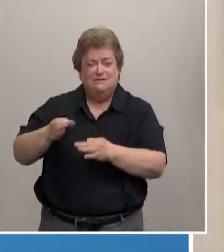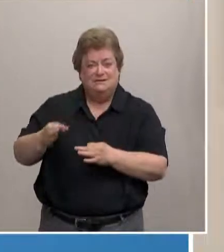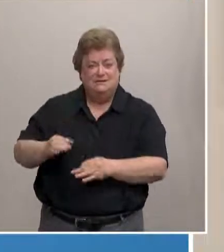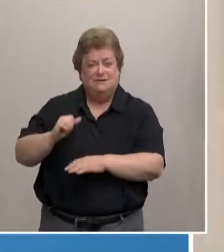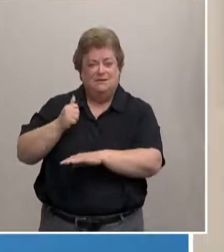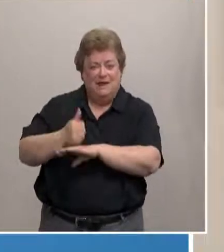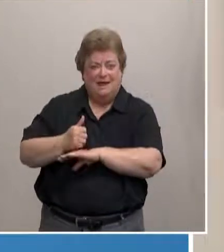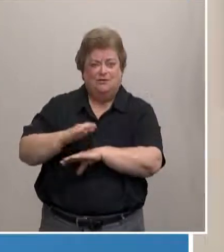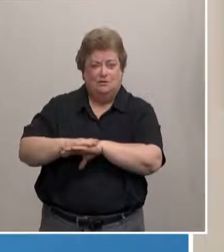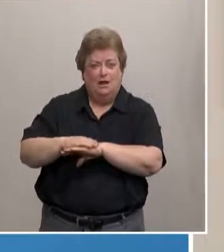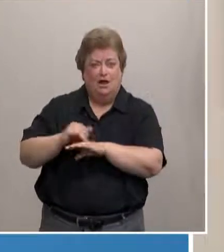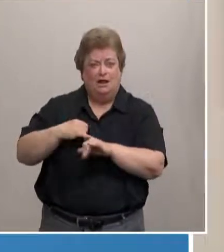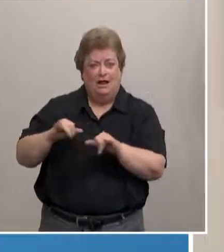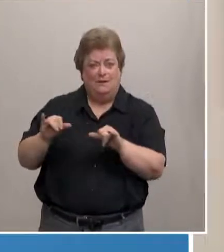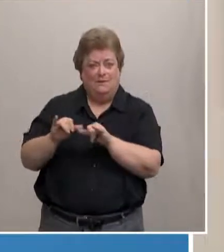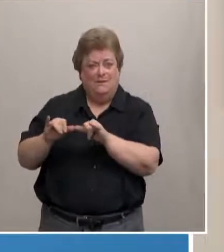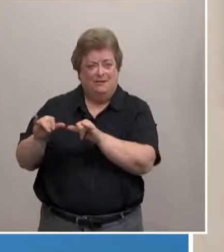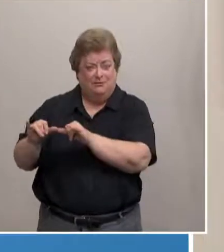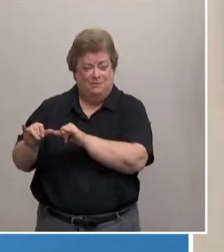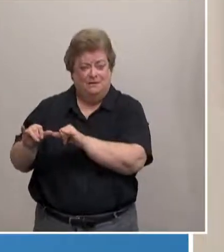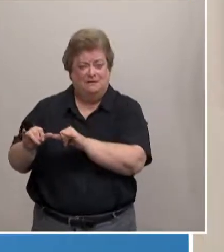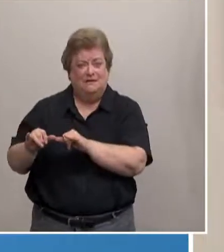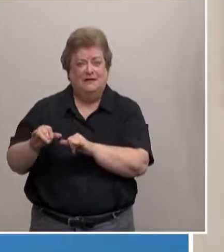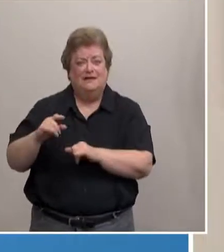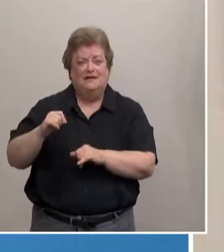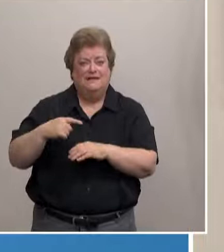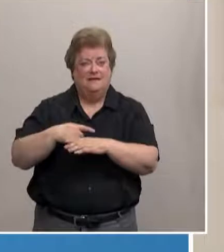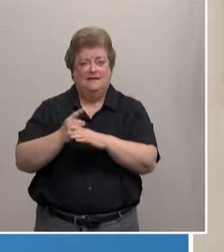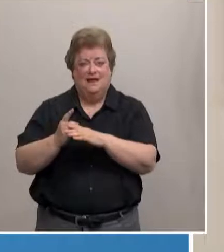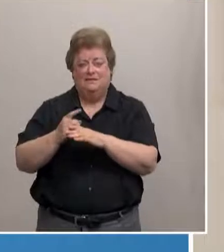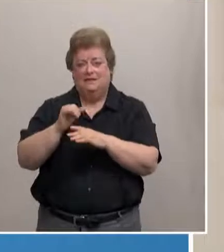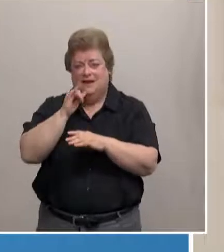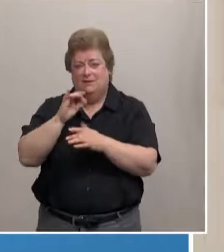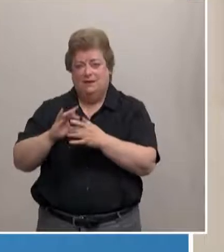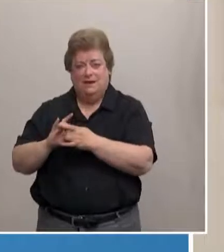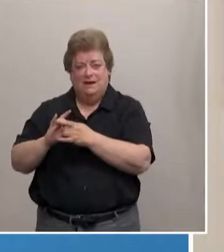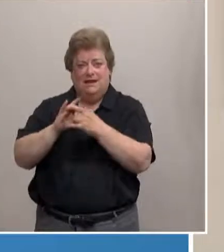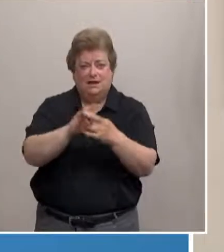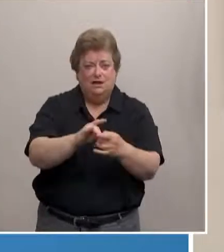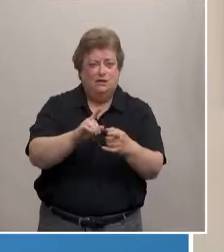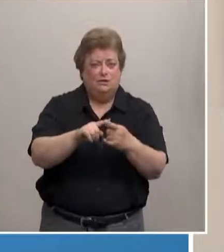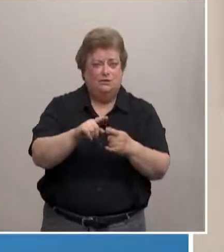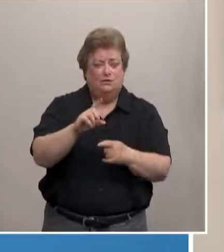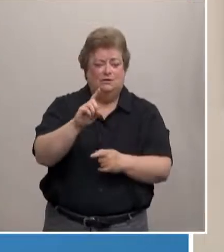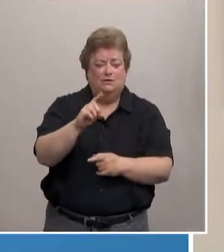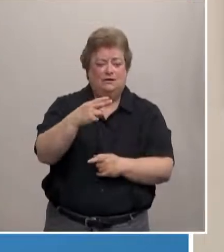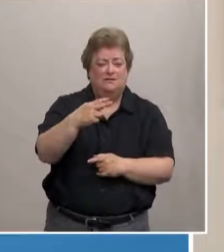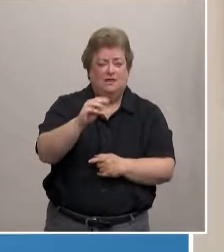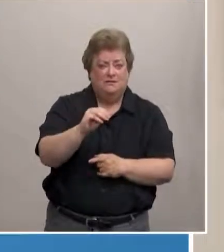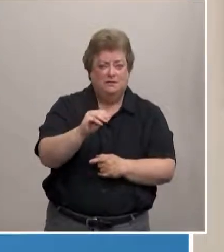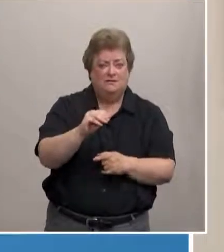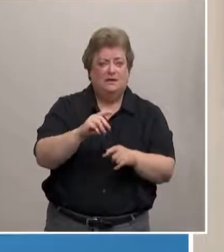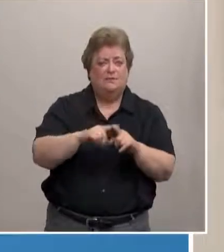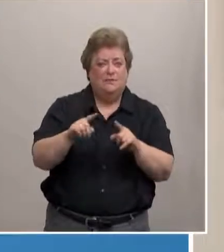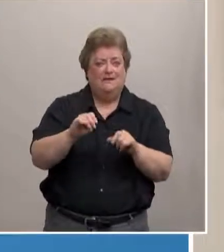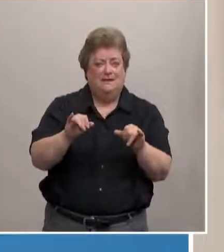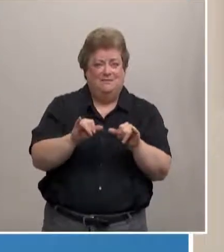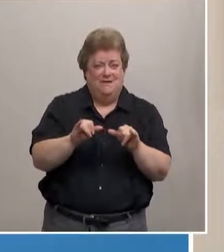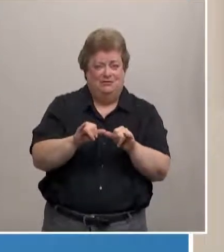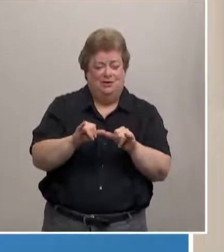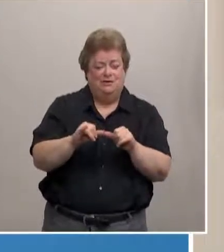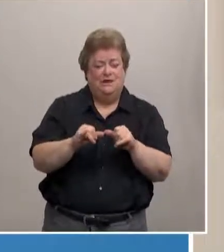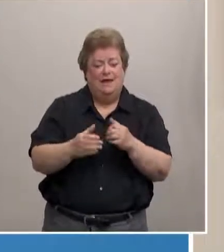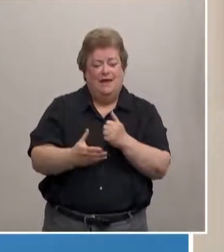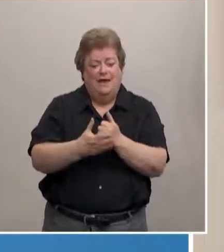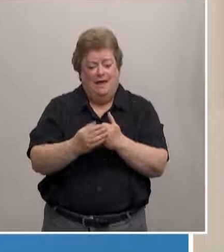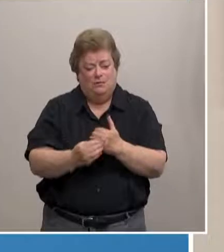local data. Our dial metrics are not directly tied to the directive health measure, but the metrics inform